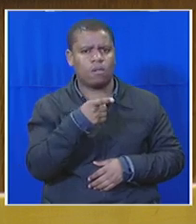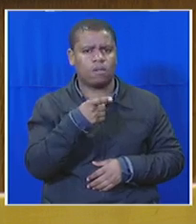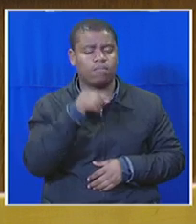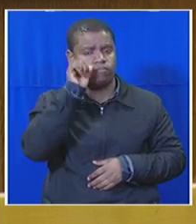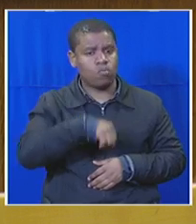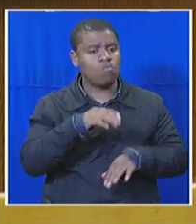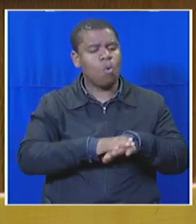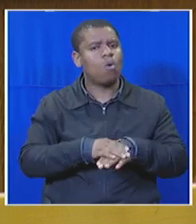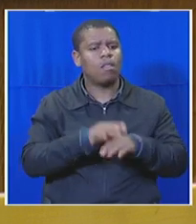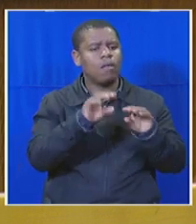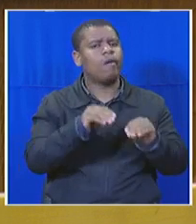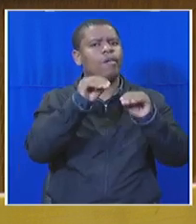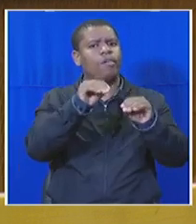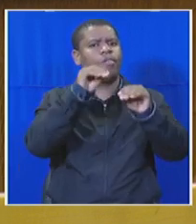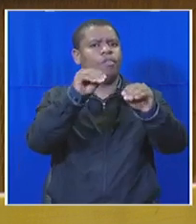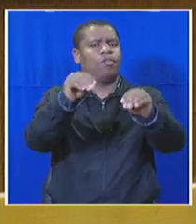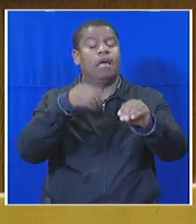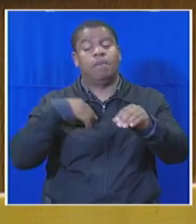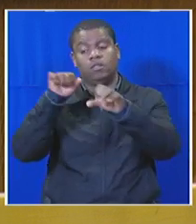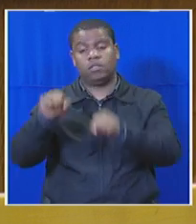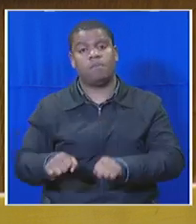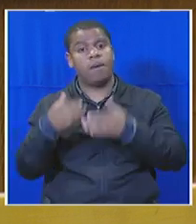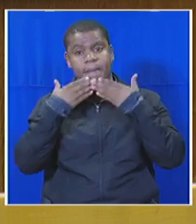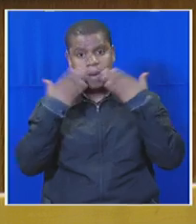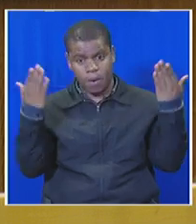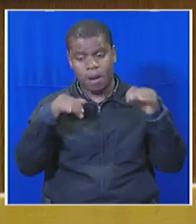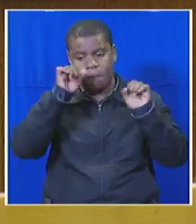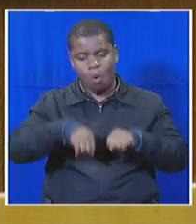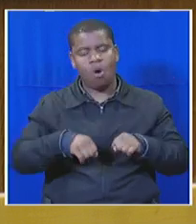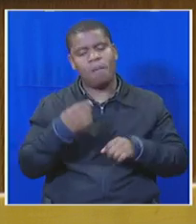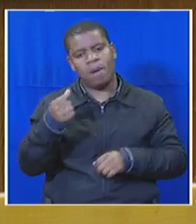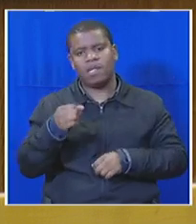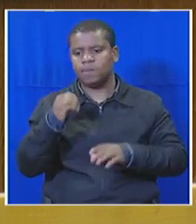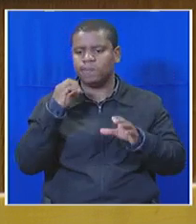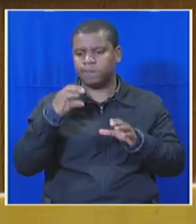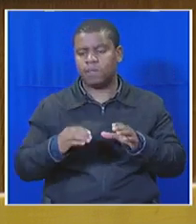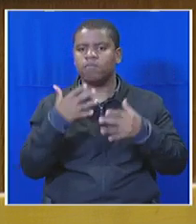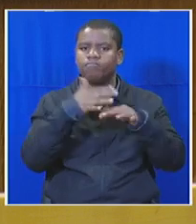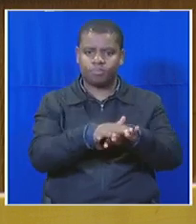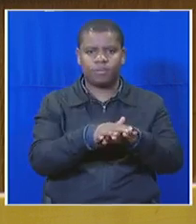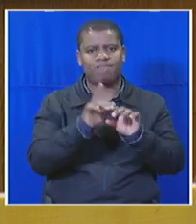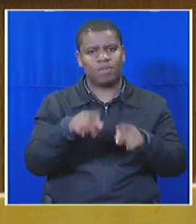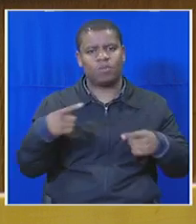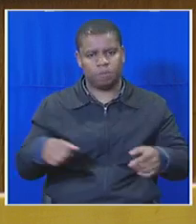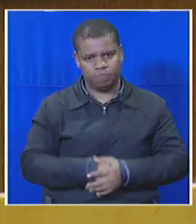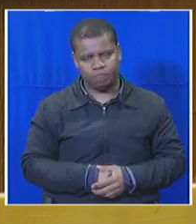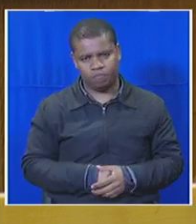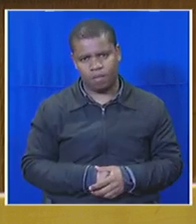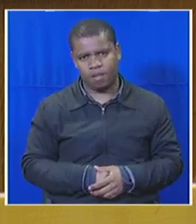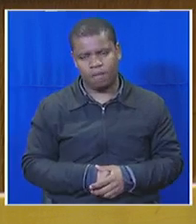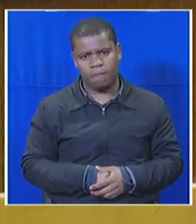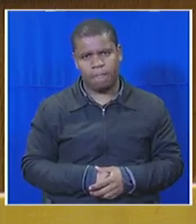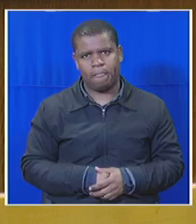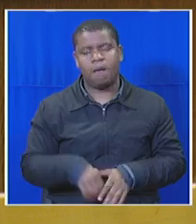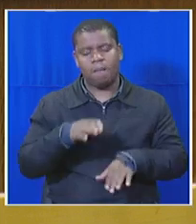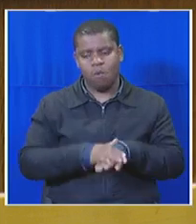that as long as the system is not in place, it will take time for the fund to operate the way it's supposed to operate and